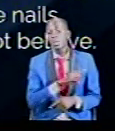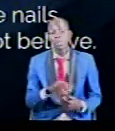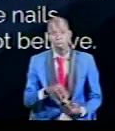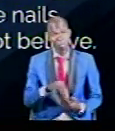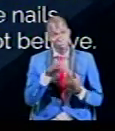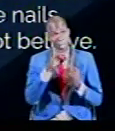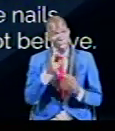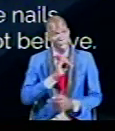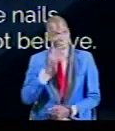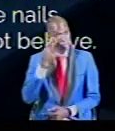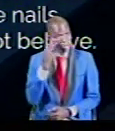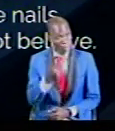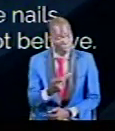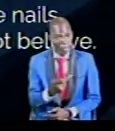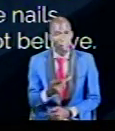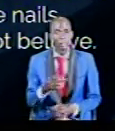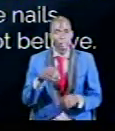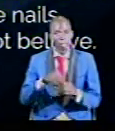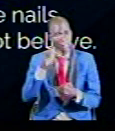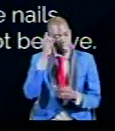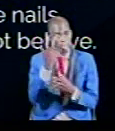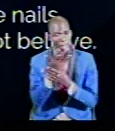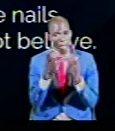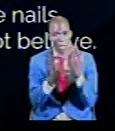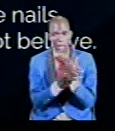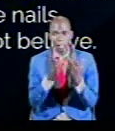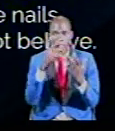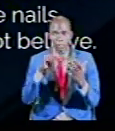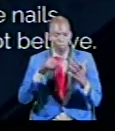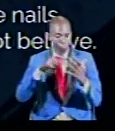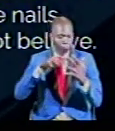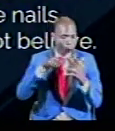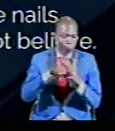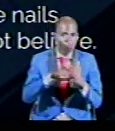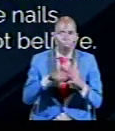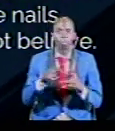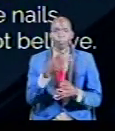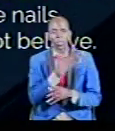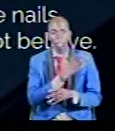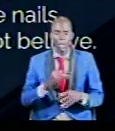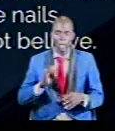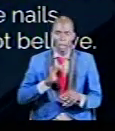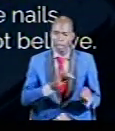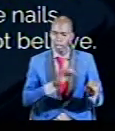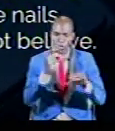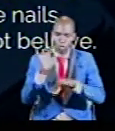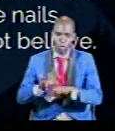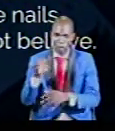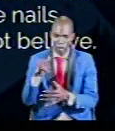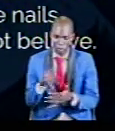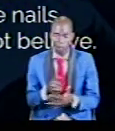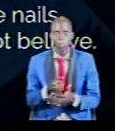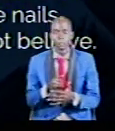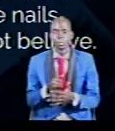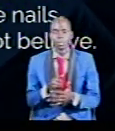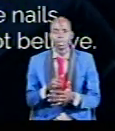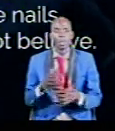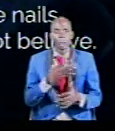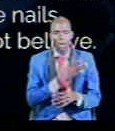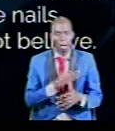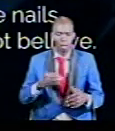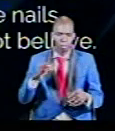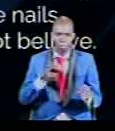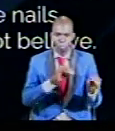see in his hands the print of the nails, and put my finger in the print of the nails, and thrust